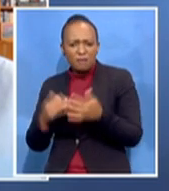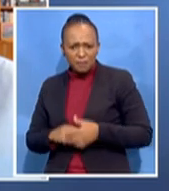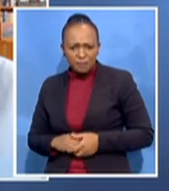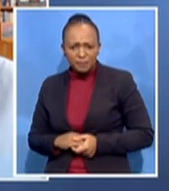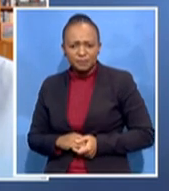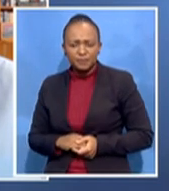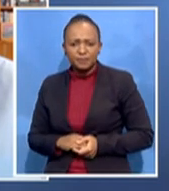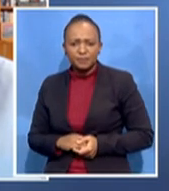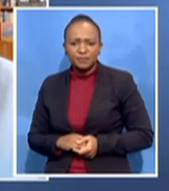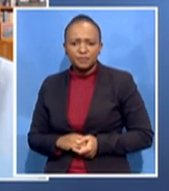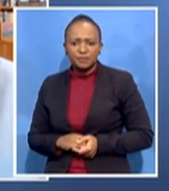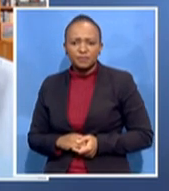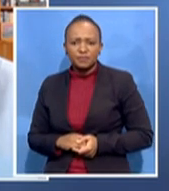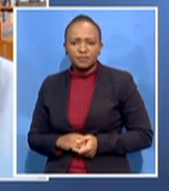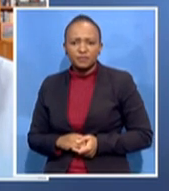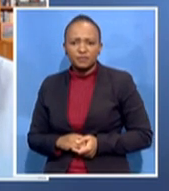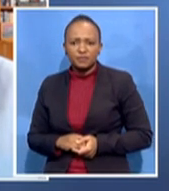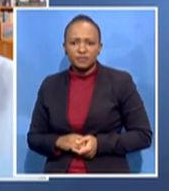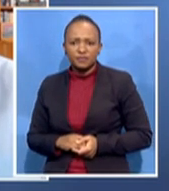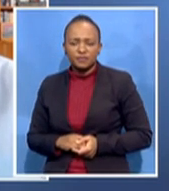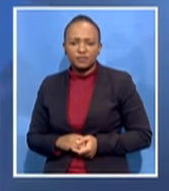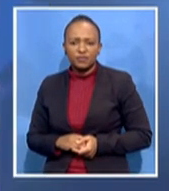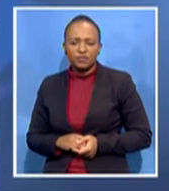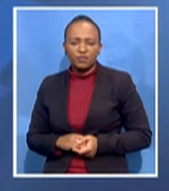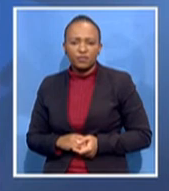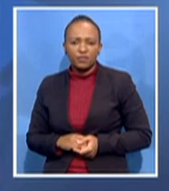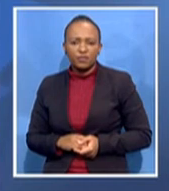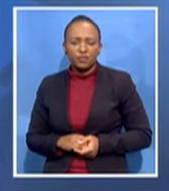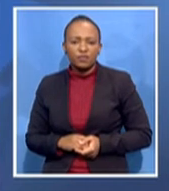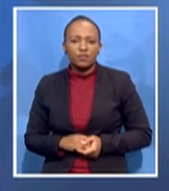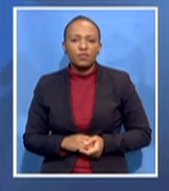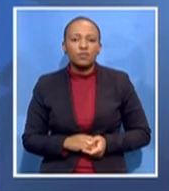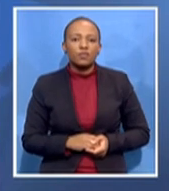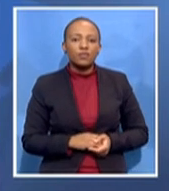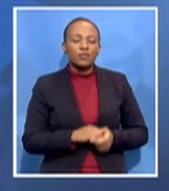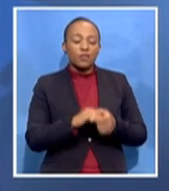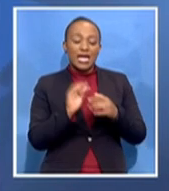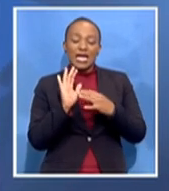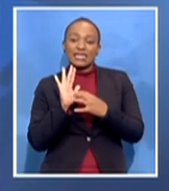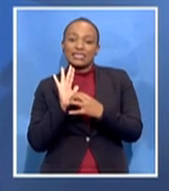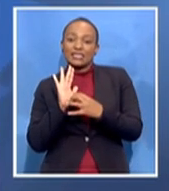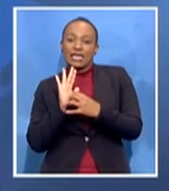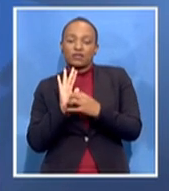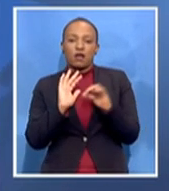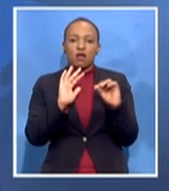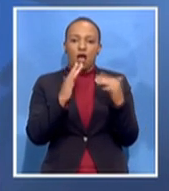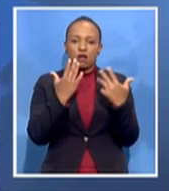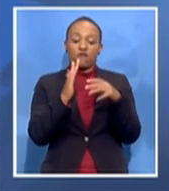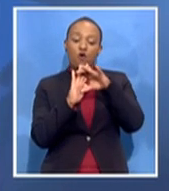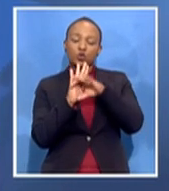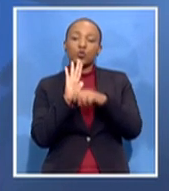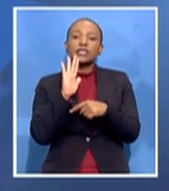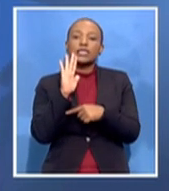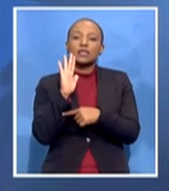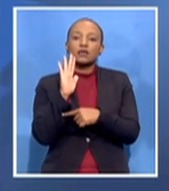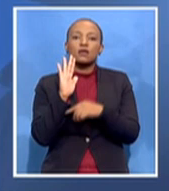The provisions of Section 9 of the Constitution are to the effect that everybody is equal before the law. So the fact